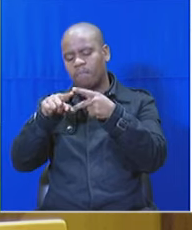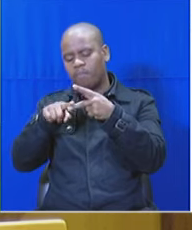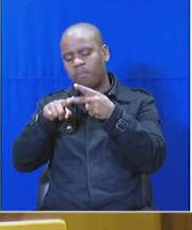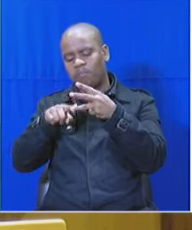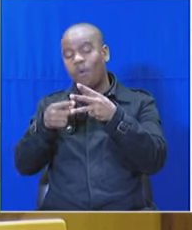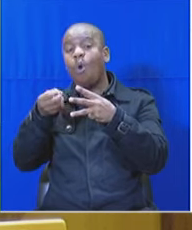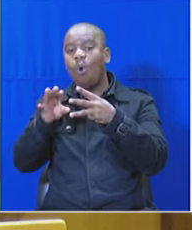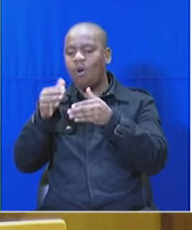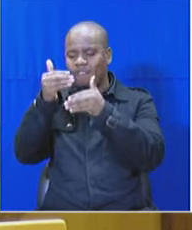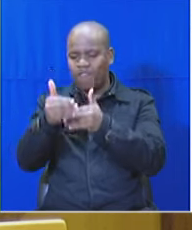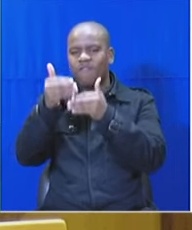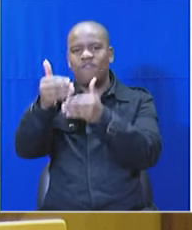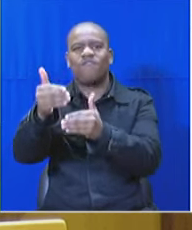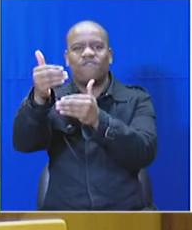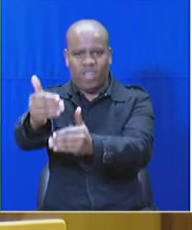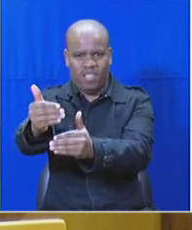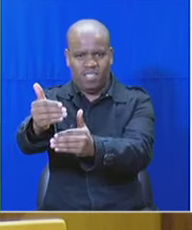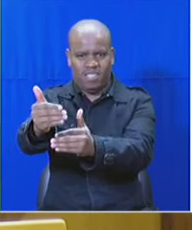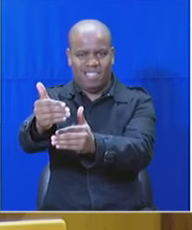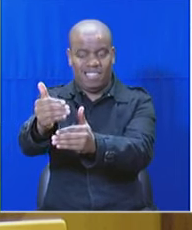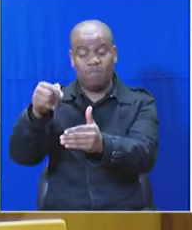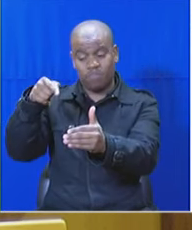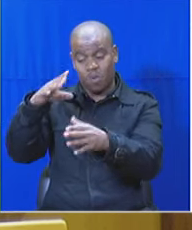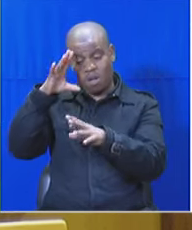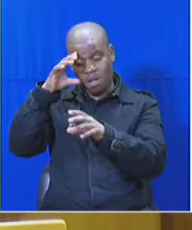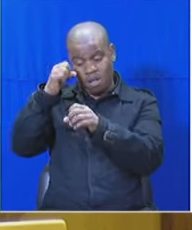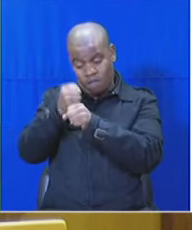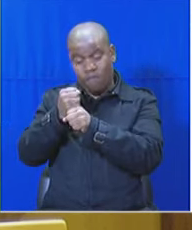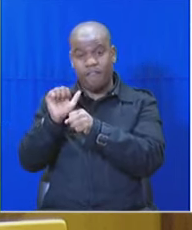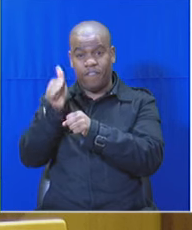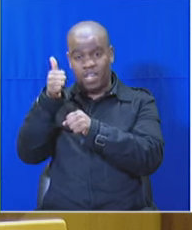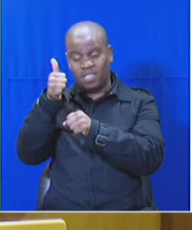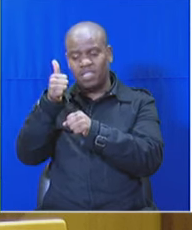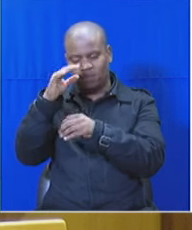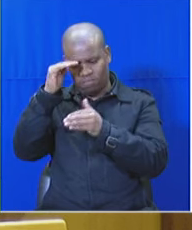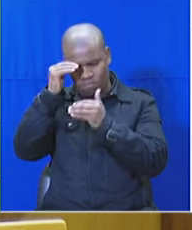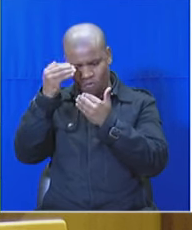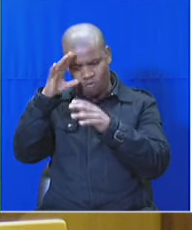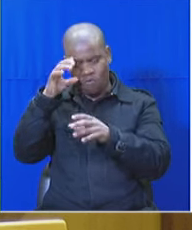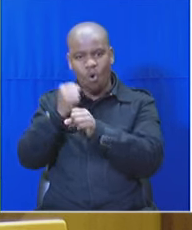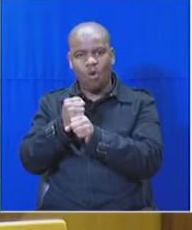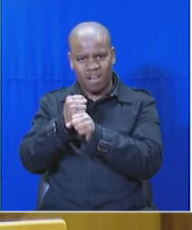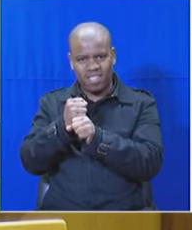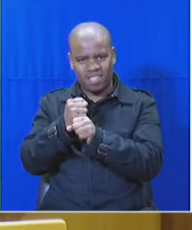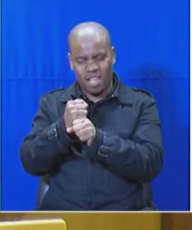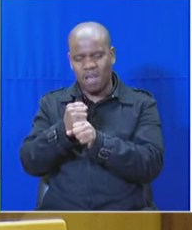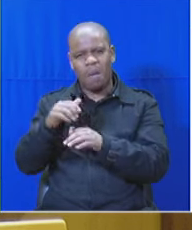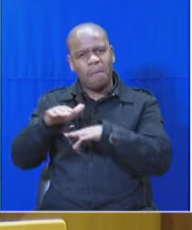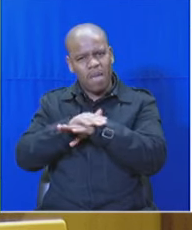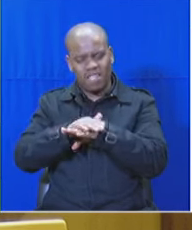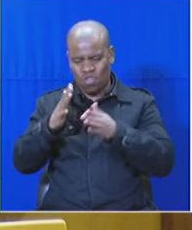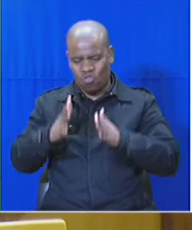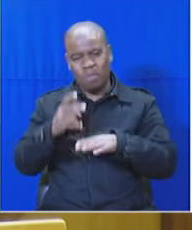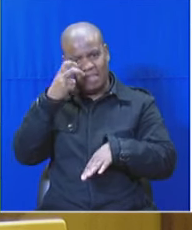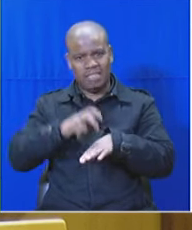phase deals with human basic needs, including infrastructure and food security.